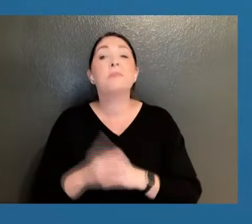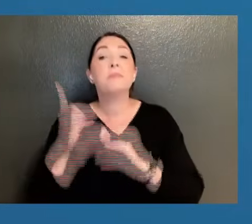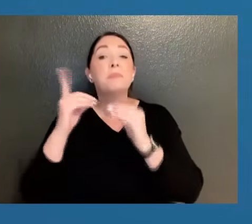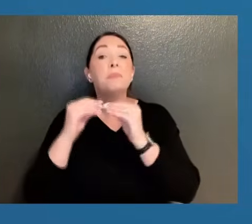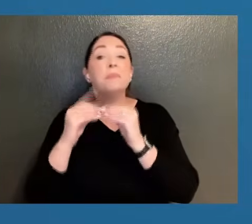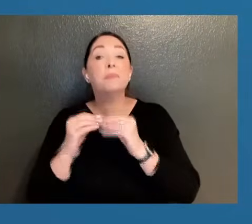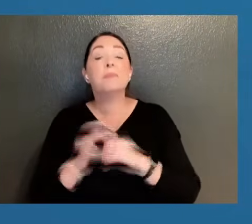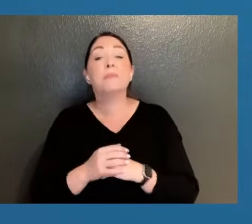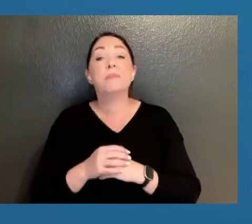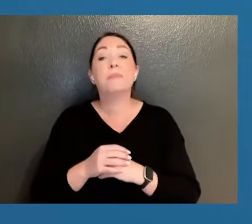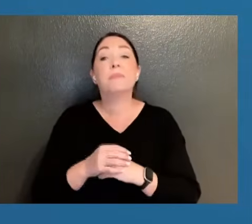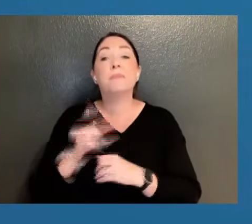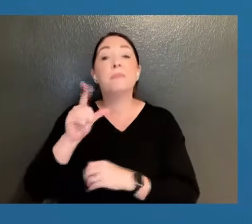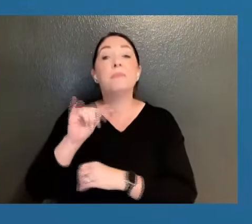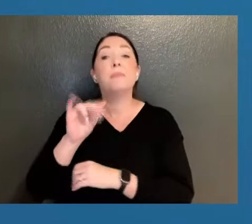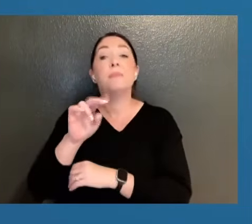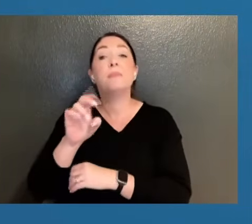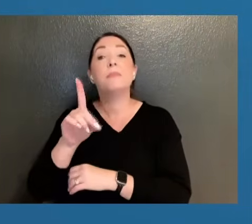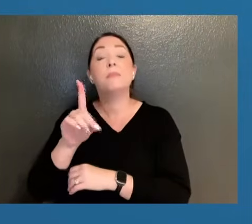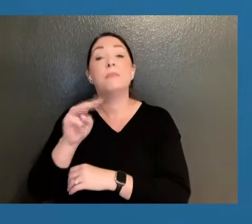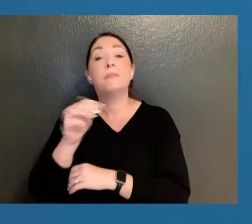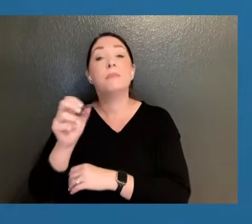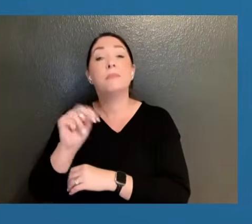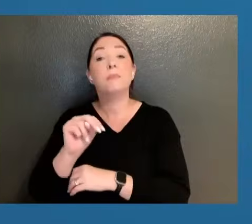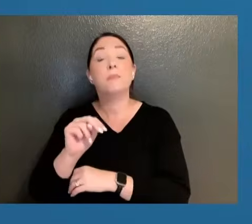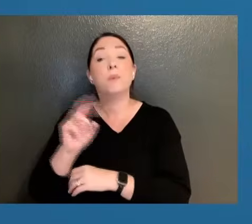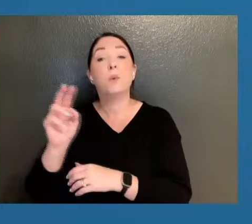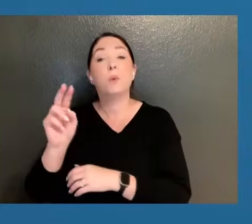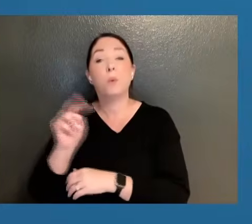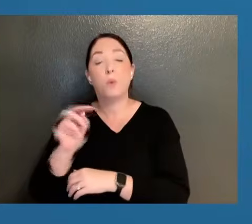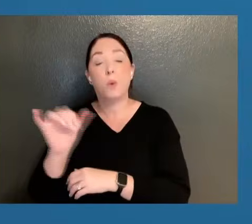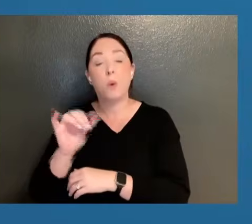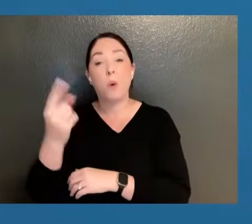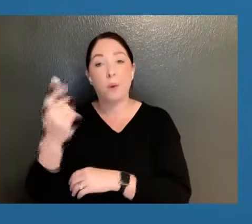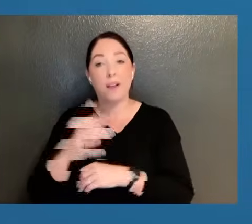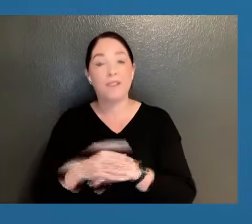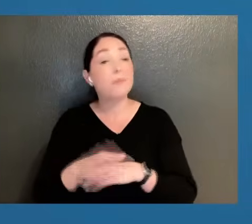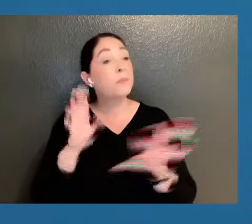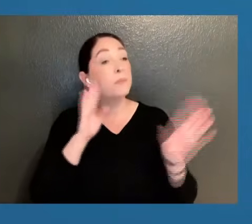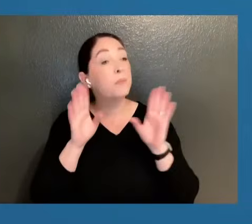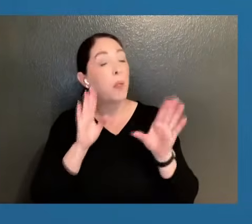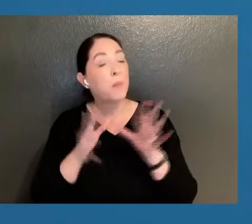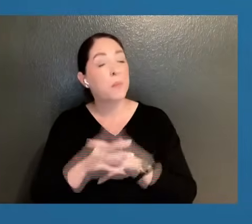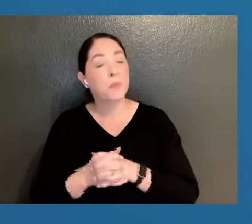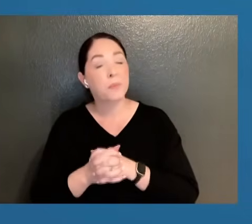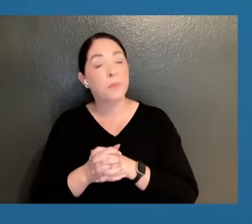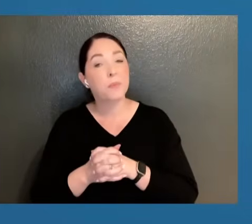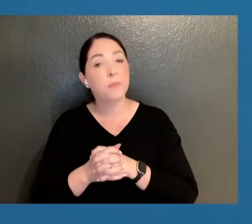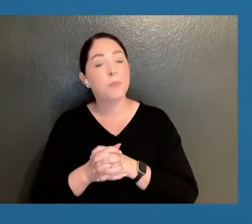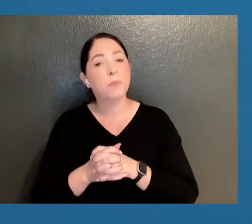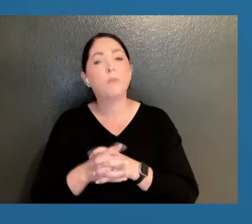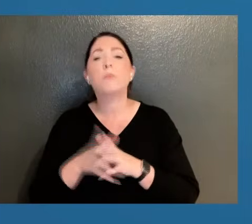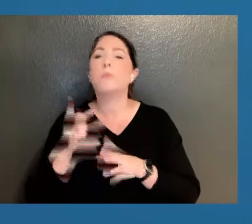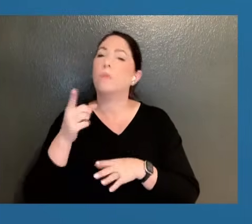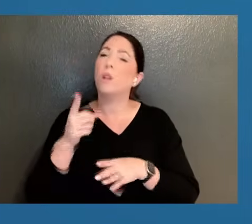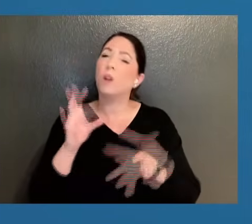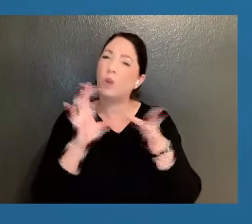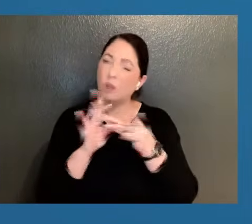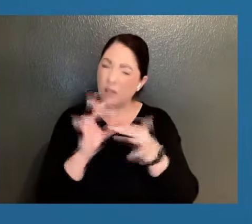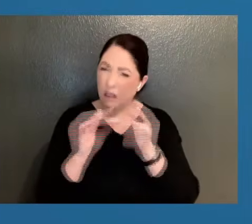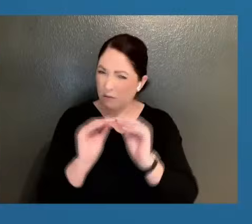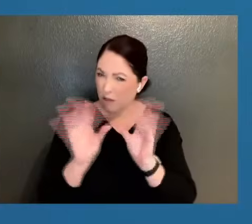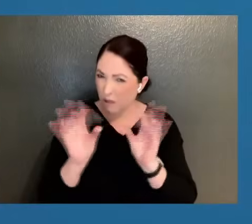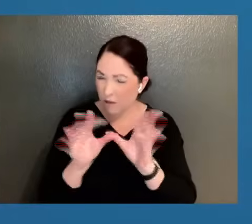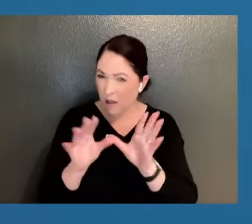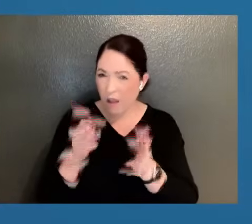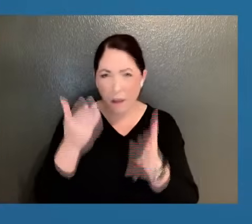Liebman right there in the front row from New York 1. Sam. Hi, Governor. So you're saying that the price may not go up?